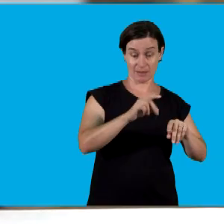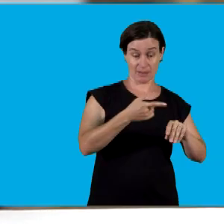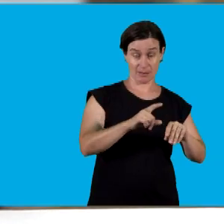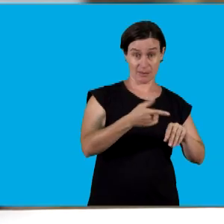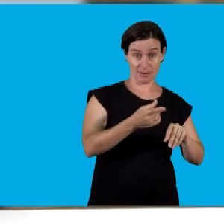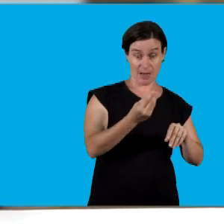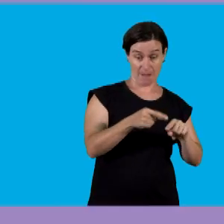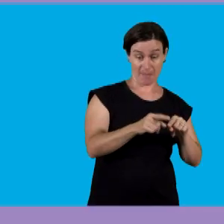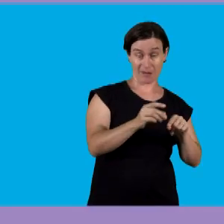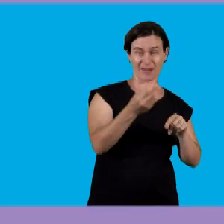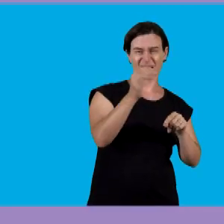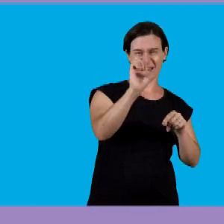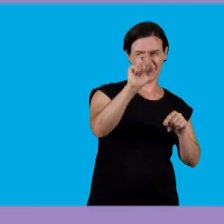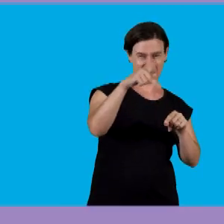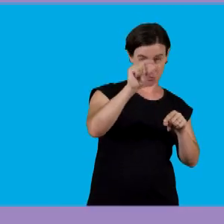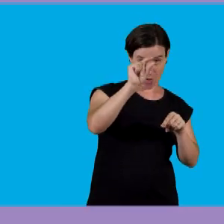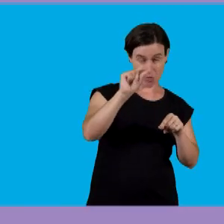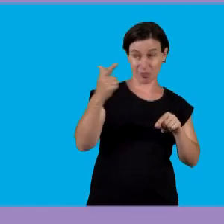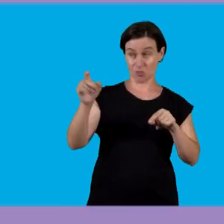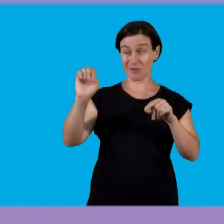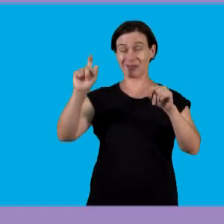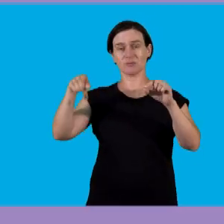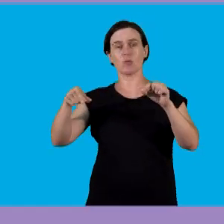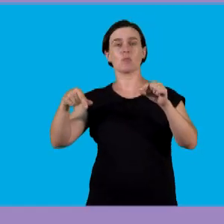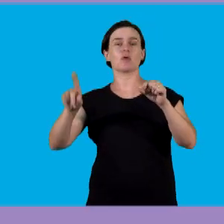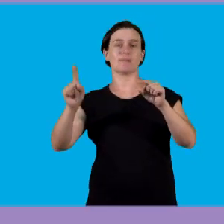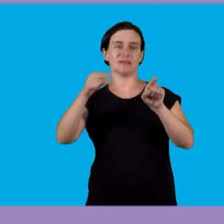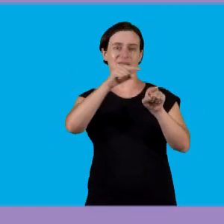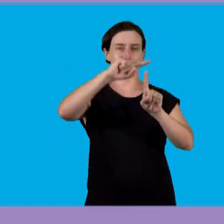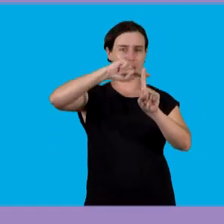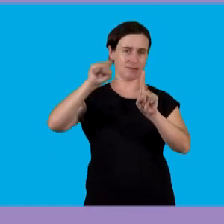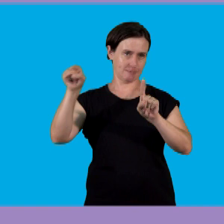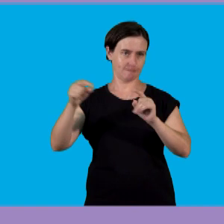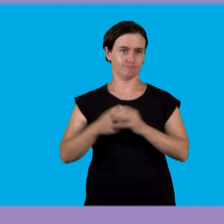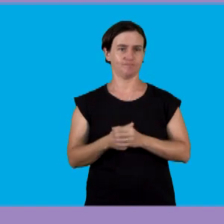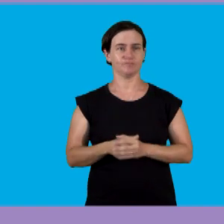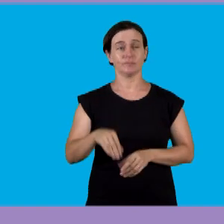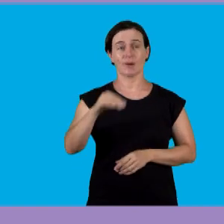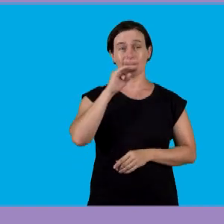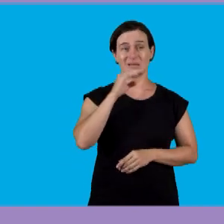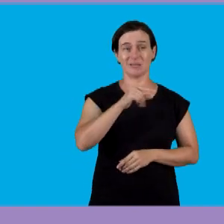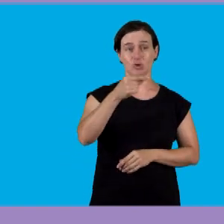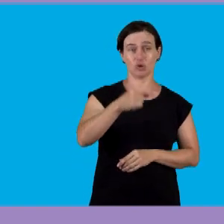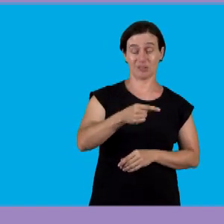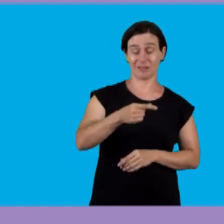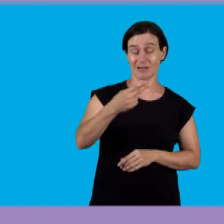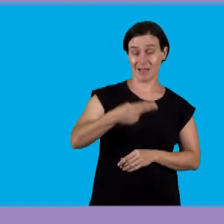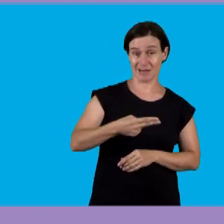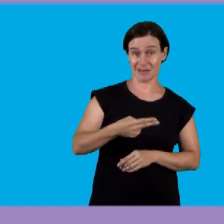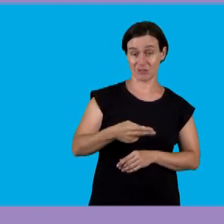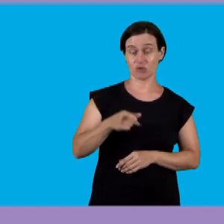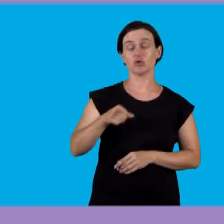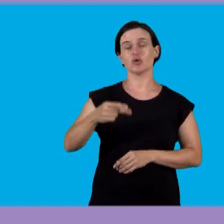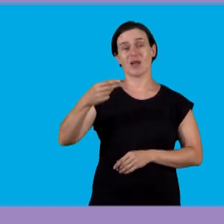the same base. So we have a G, we have an H, and we have another H that has an